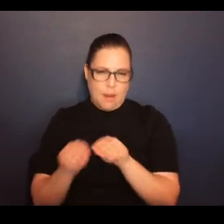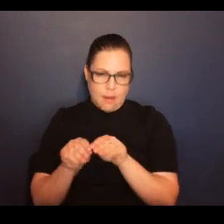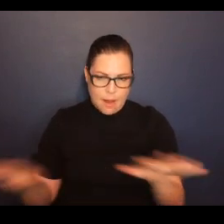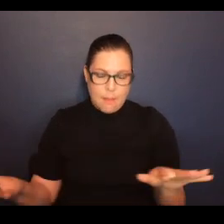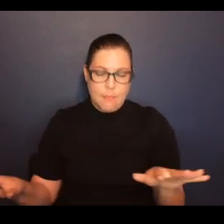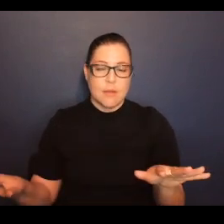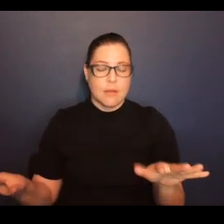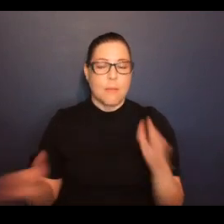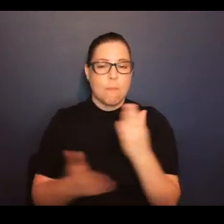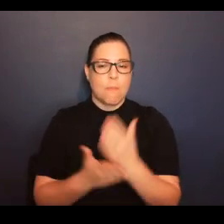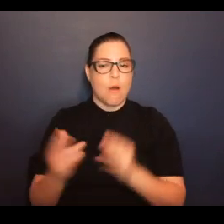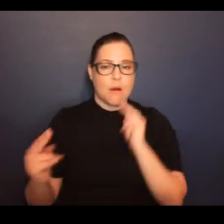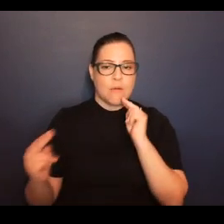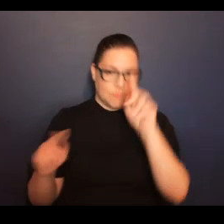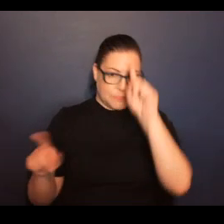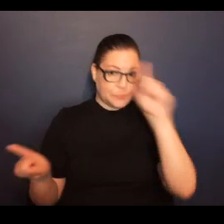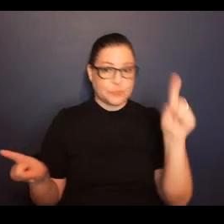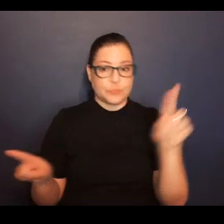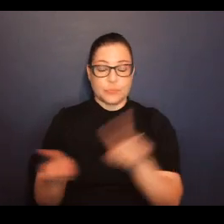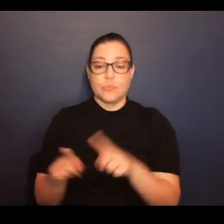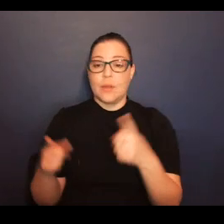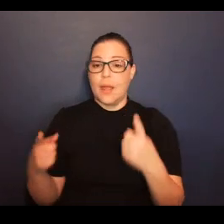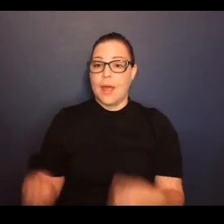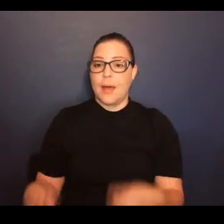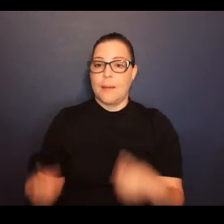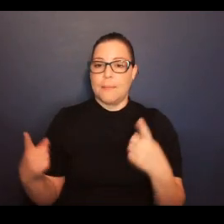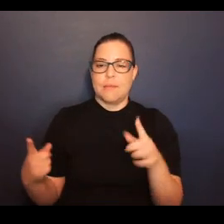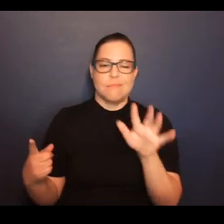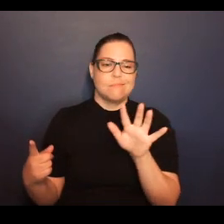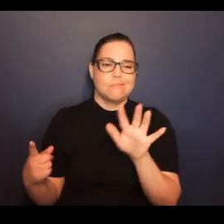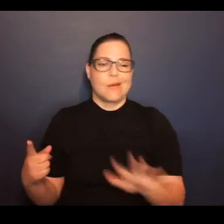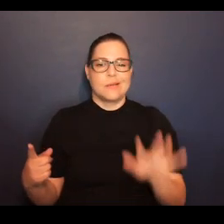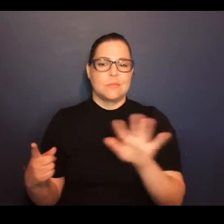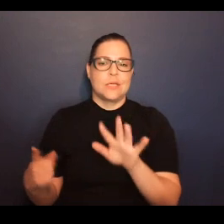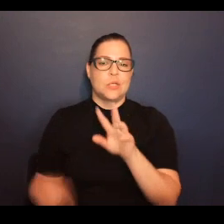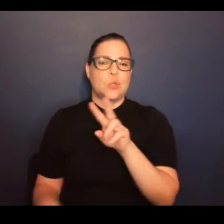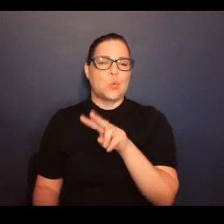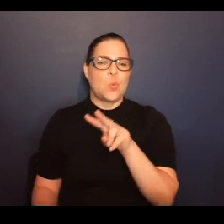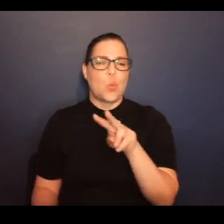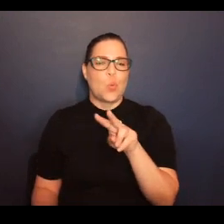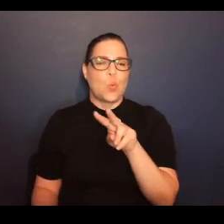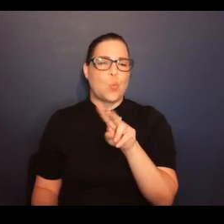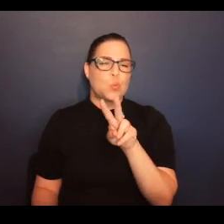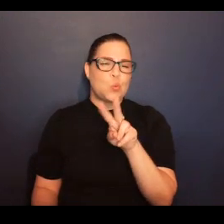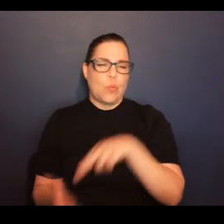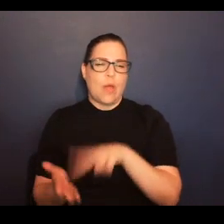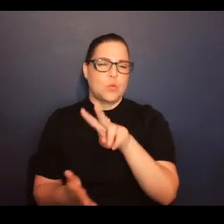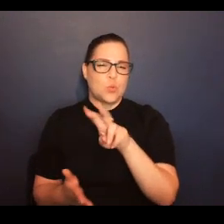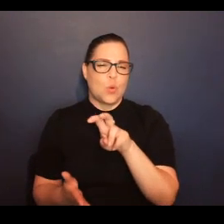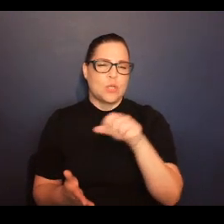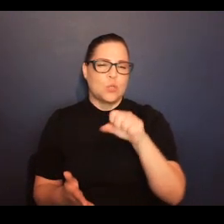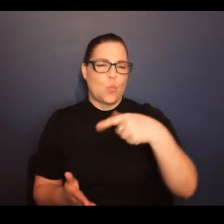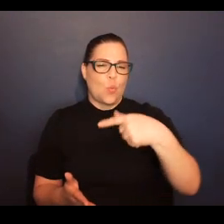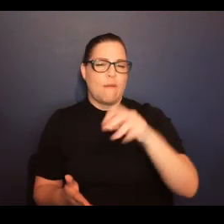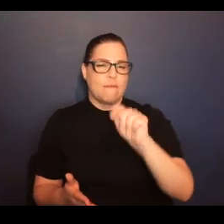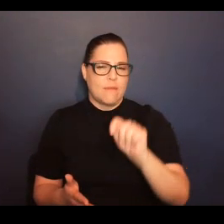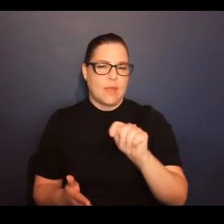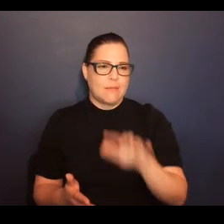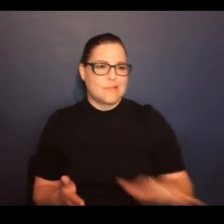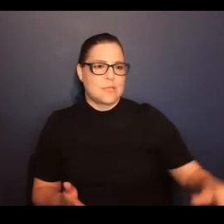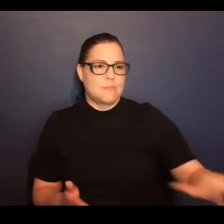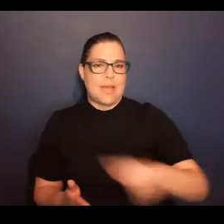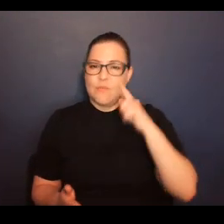part of the negotiated agreement, there is approximately a 2,300 square foot community space. Originally, it was